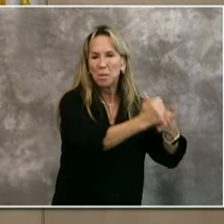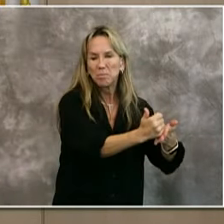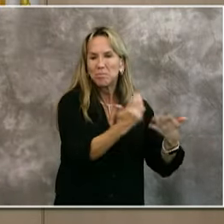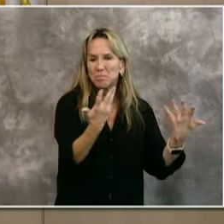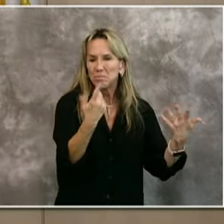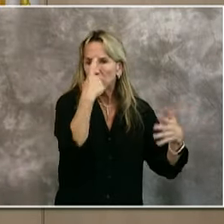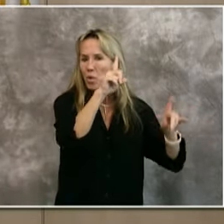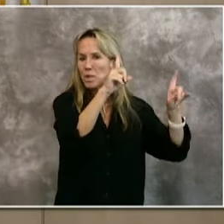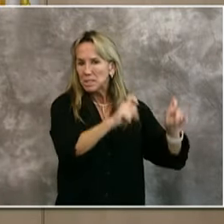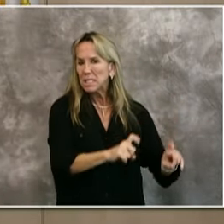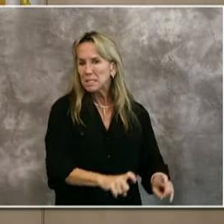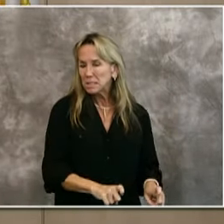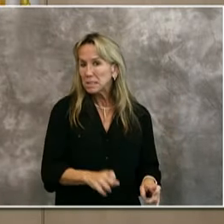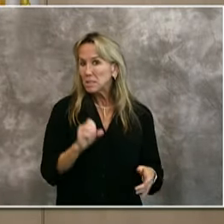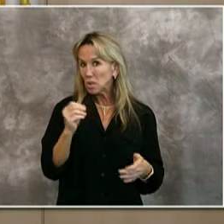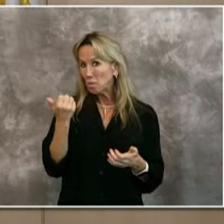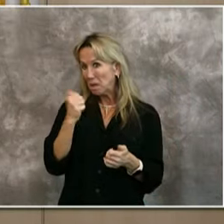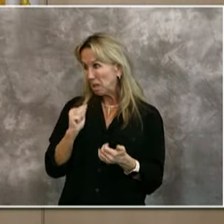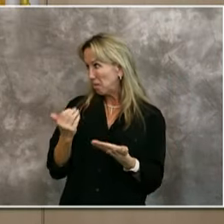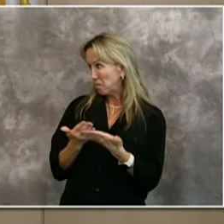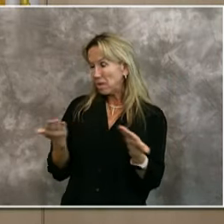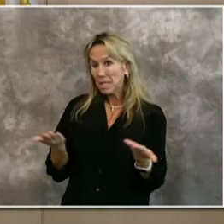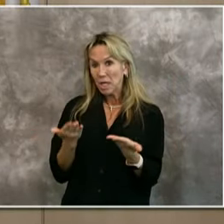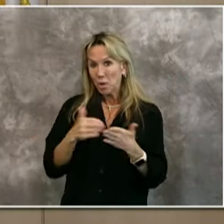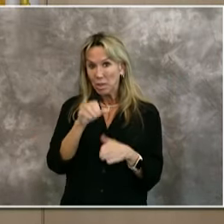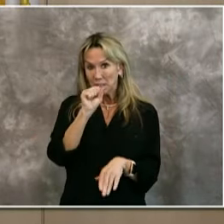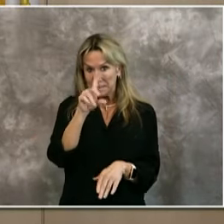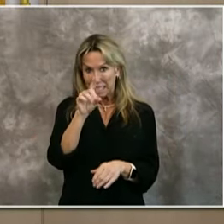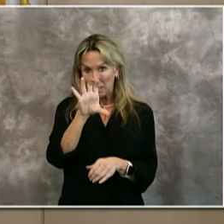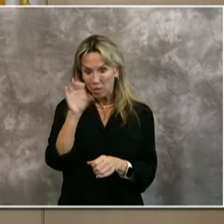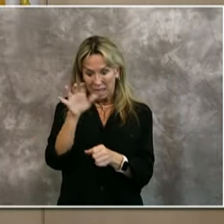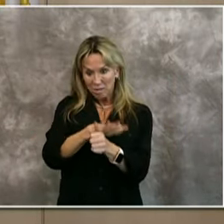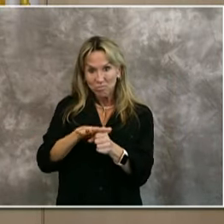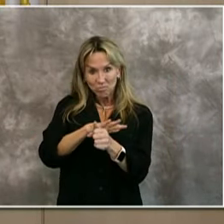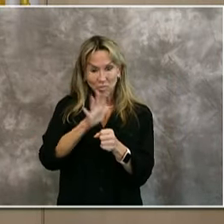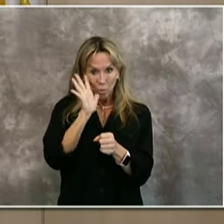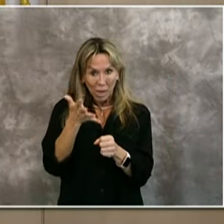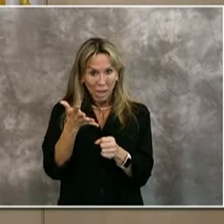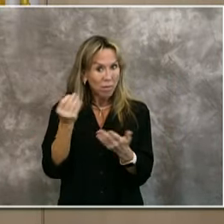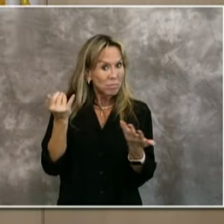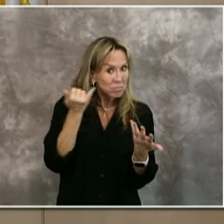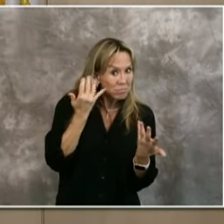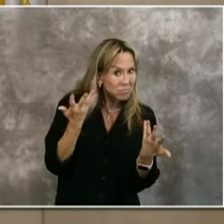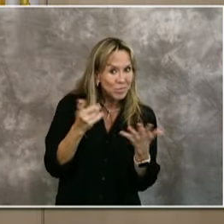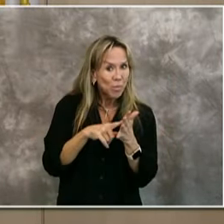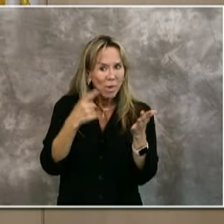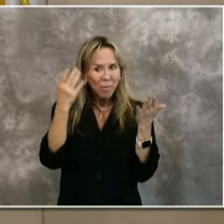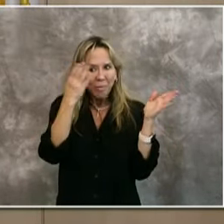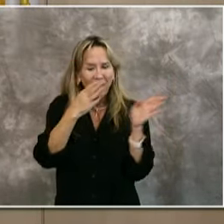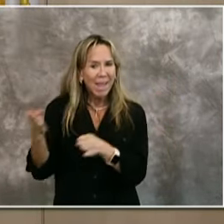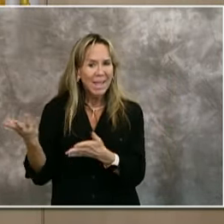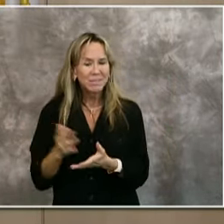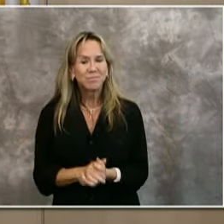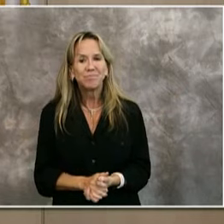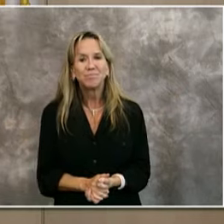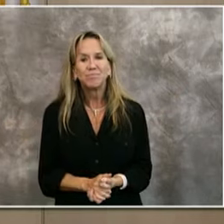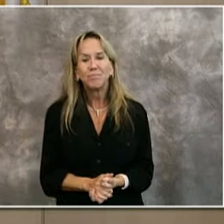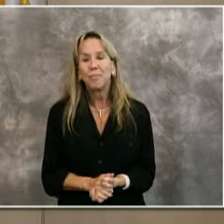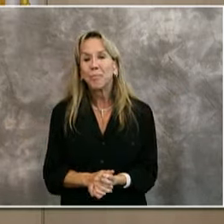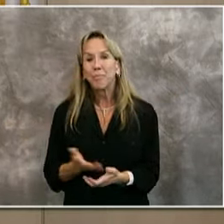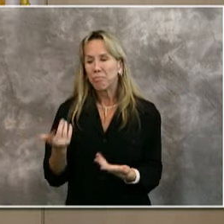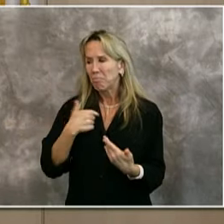similar program in San Diego County, and if so, what are the plans in the works? I am not aware of